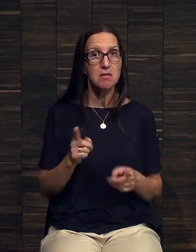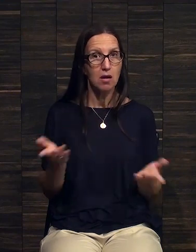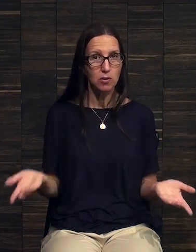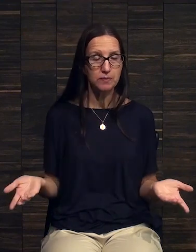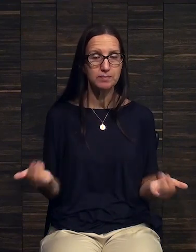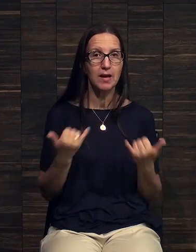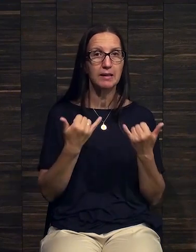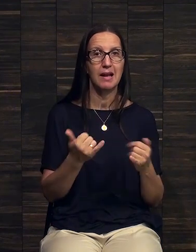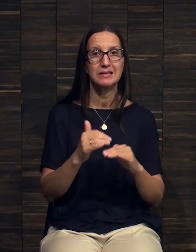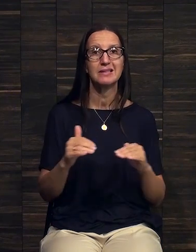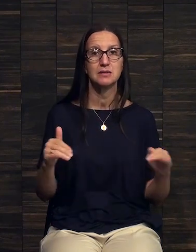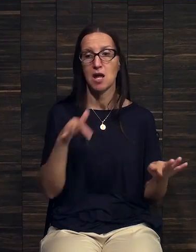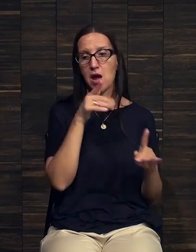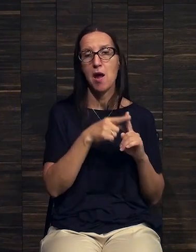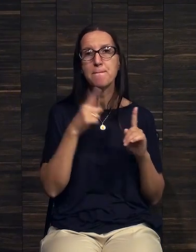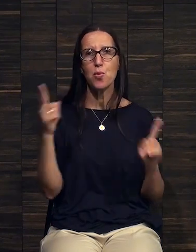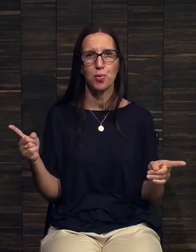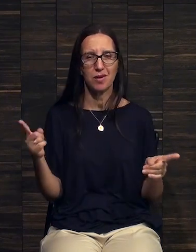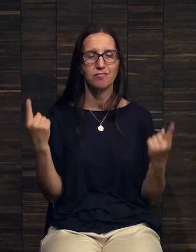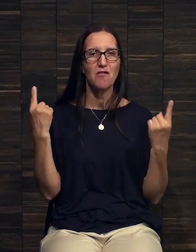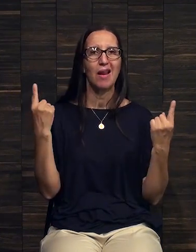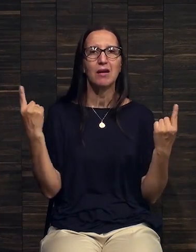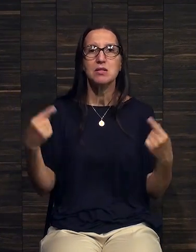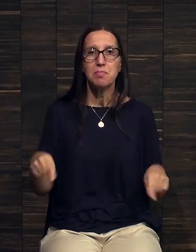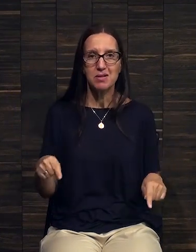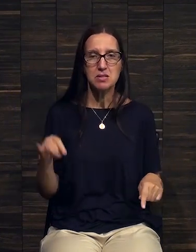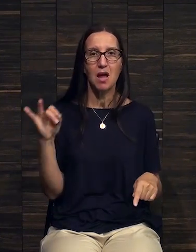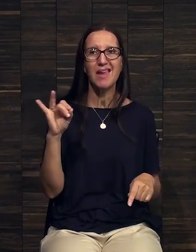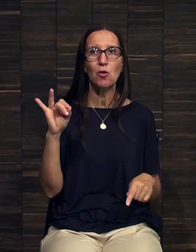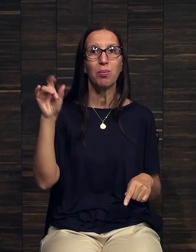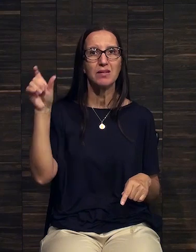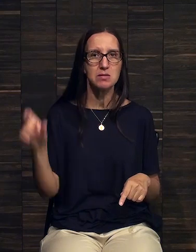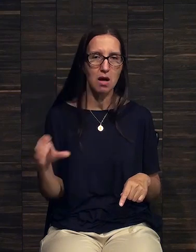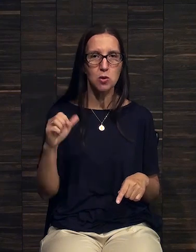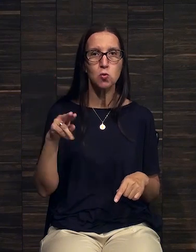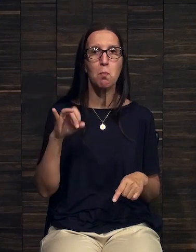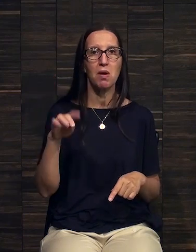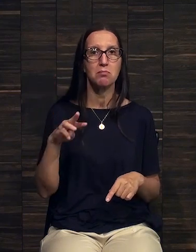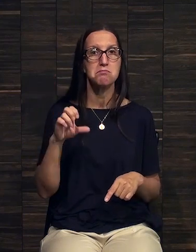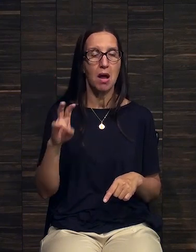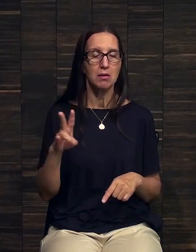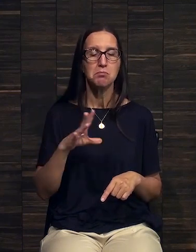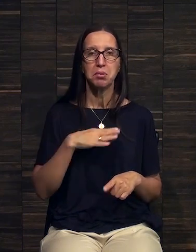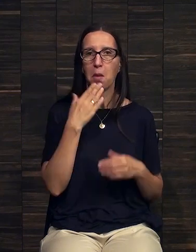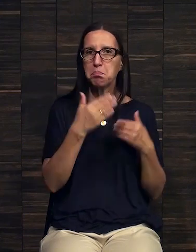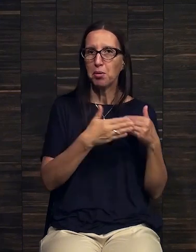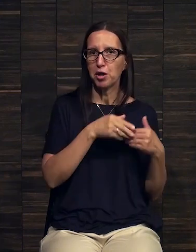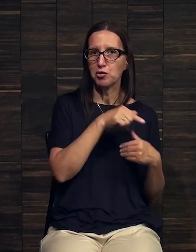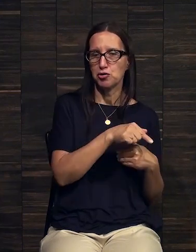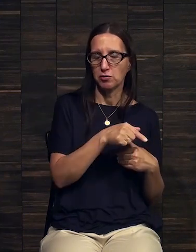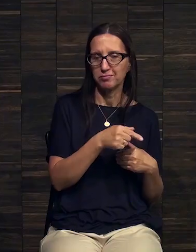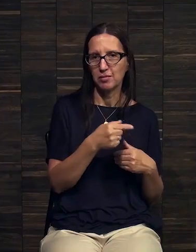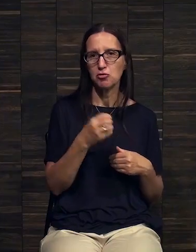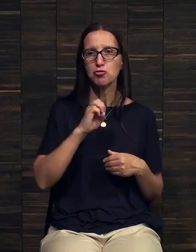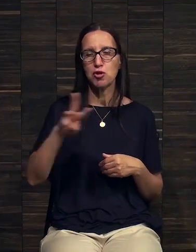but for the children of the Great Depression man, the alien of the